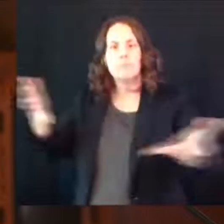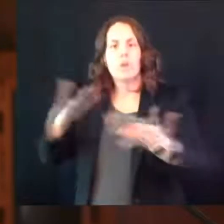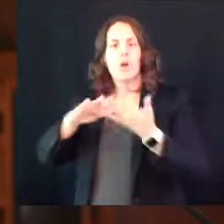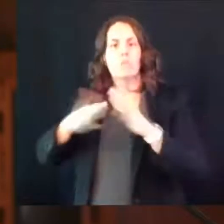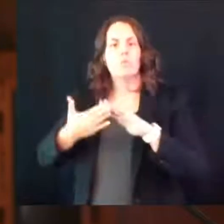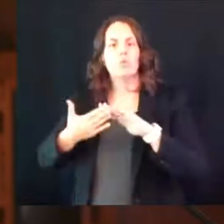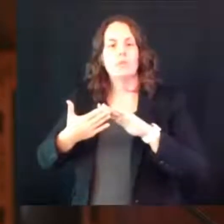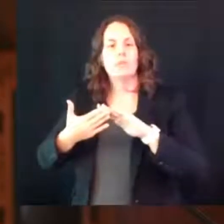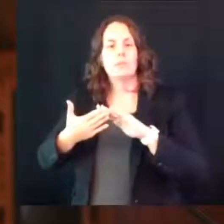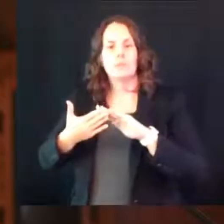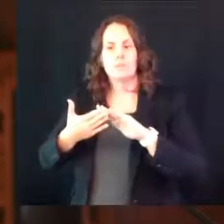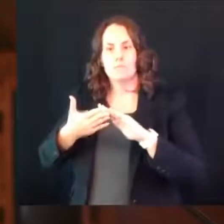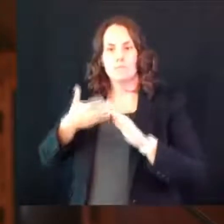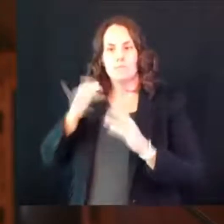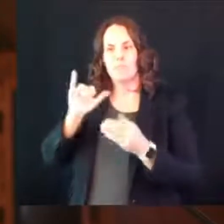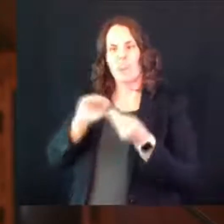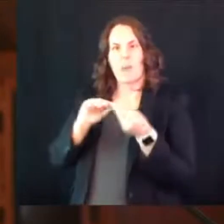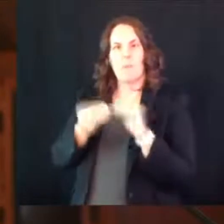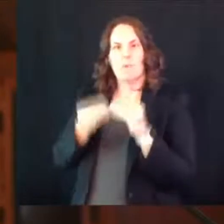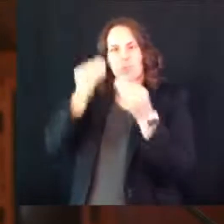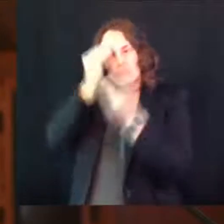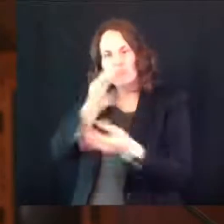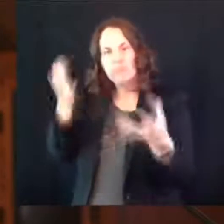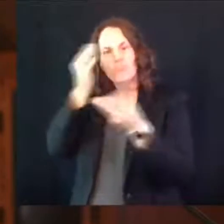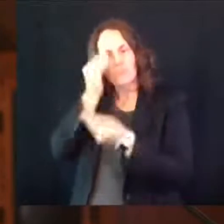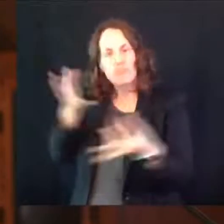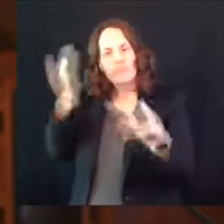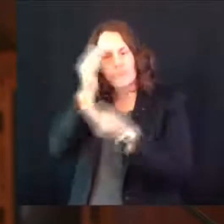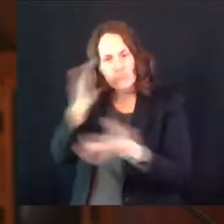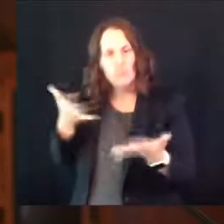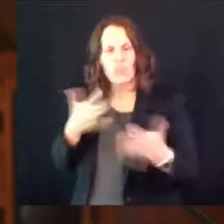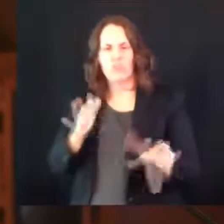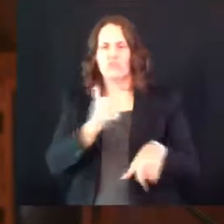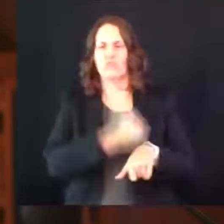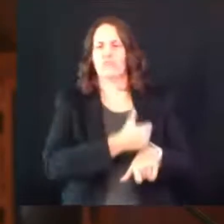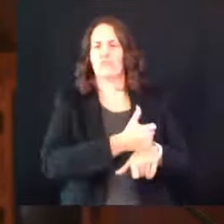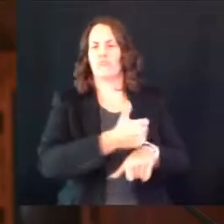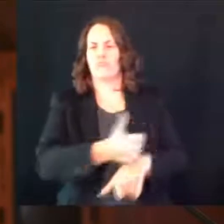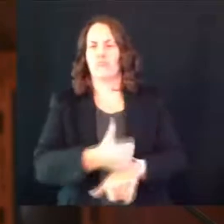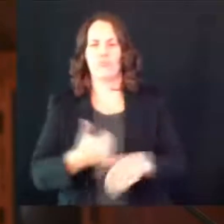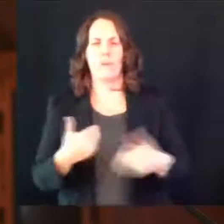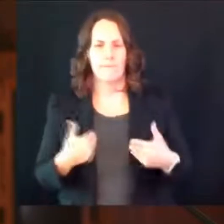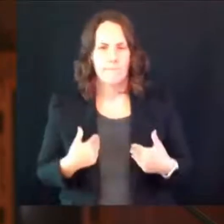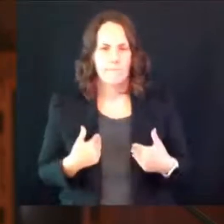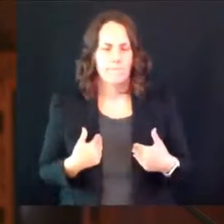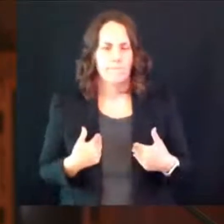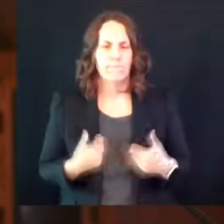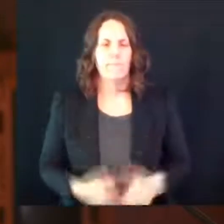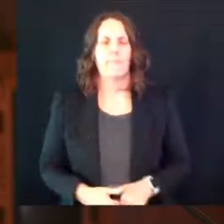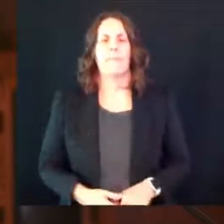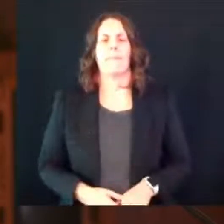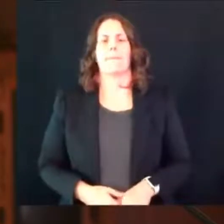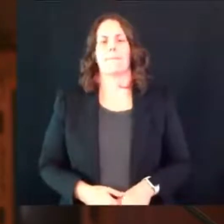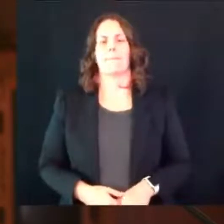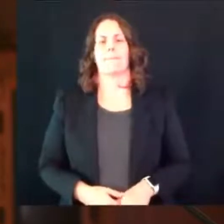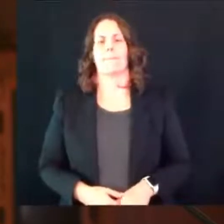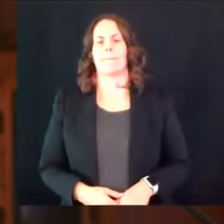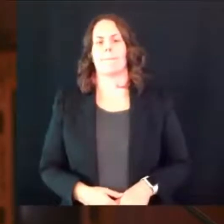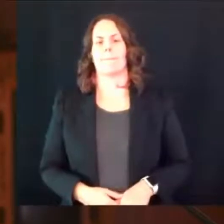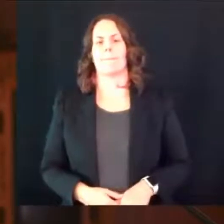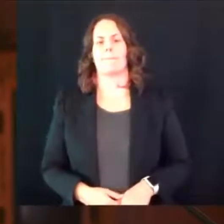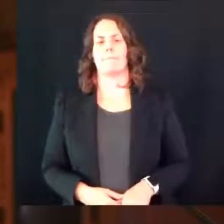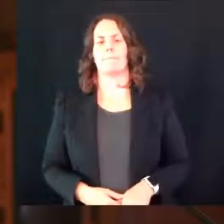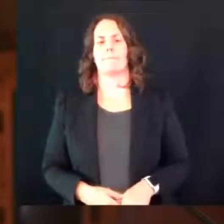they might, additional things they might want to do, how to think about them, how to work with their local